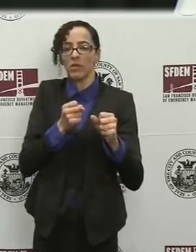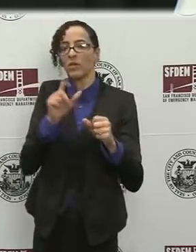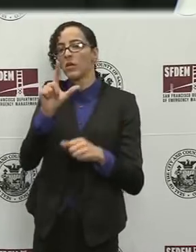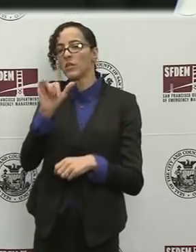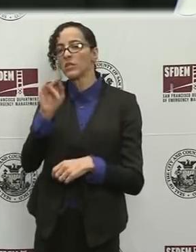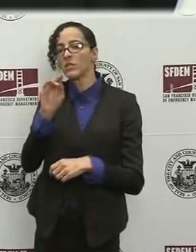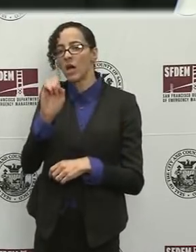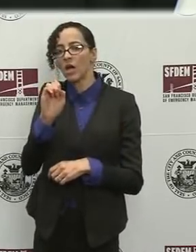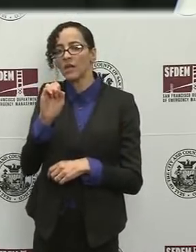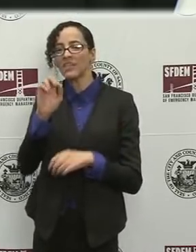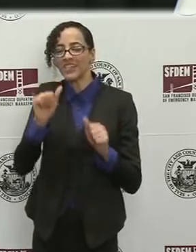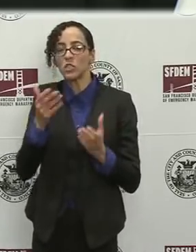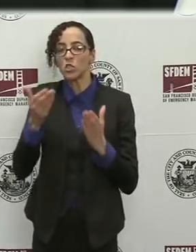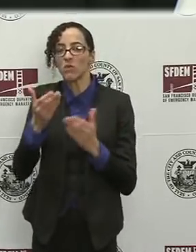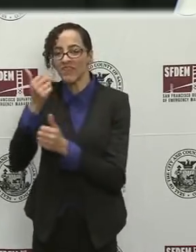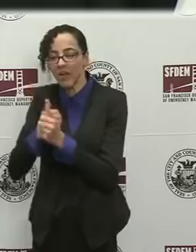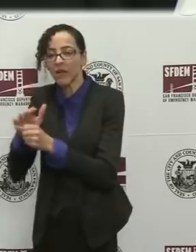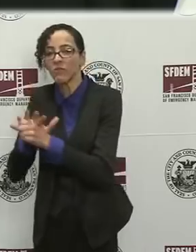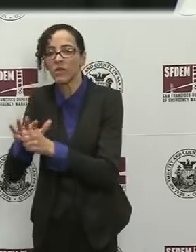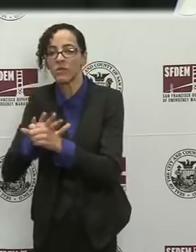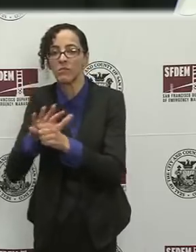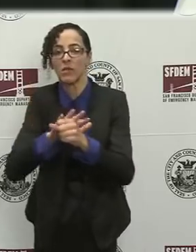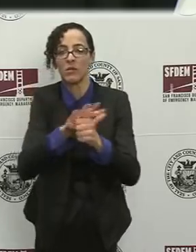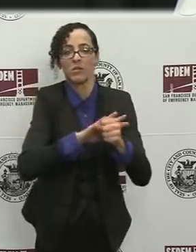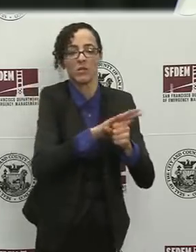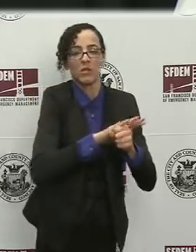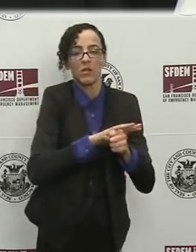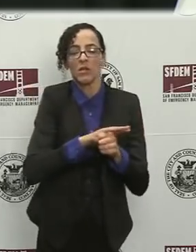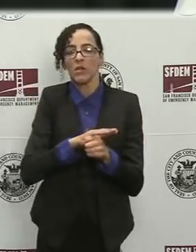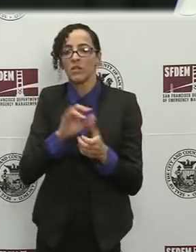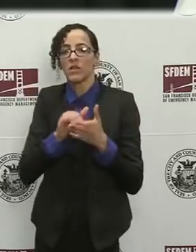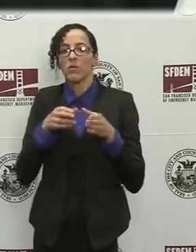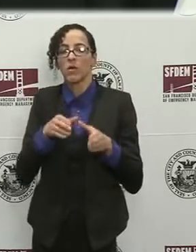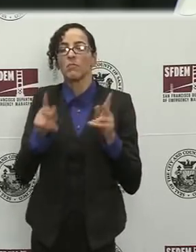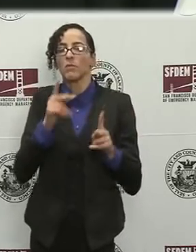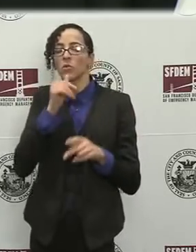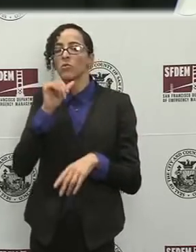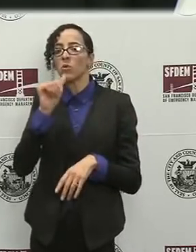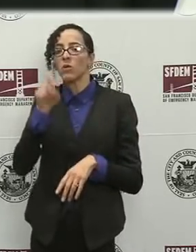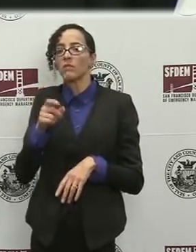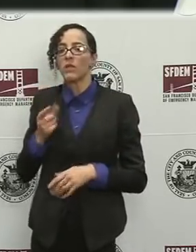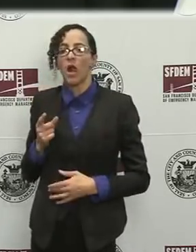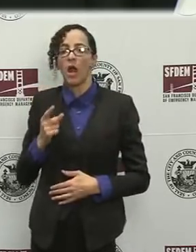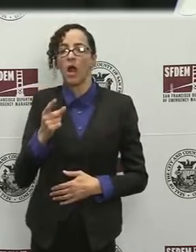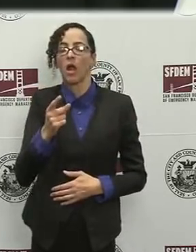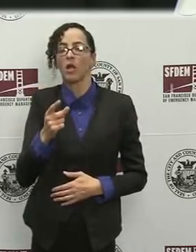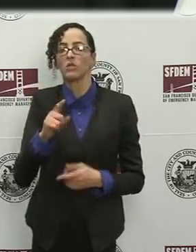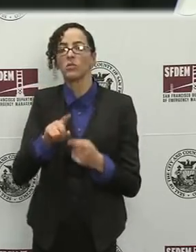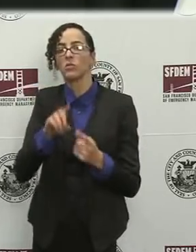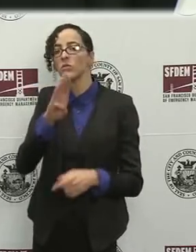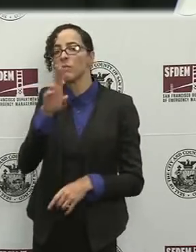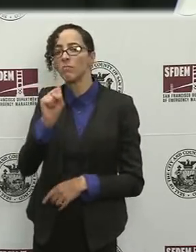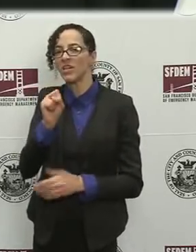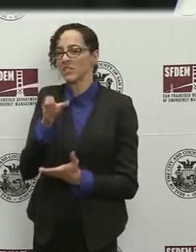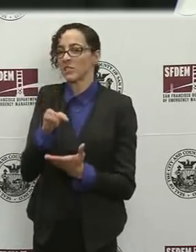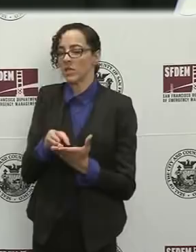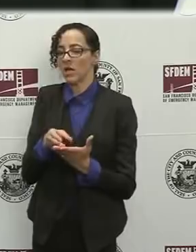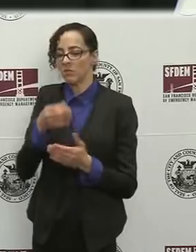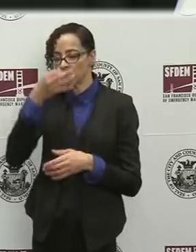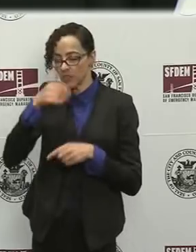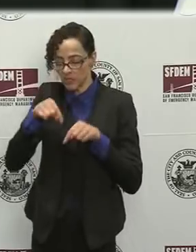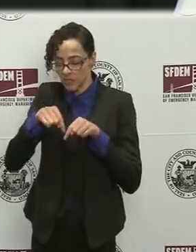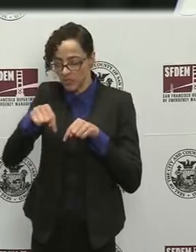mile of a bus stop and most San Franciscans within a half mile of a bus stop. The cuts are painful in